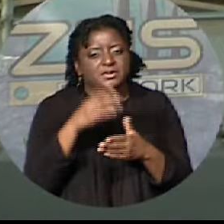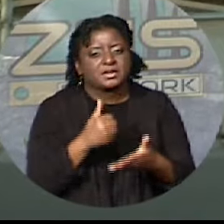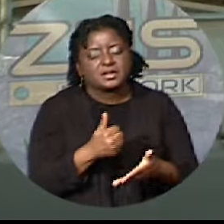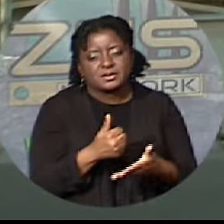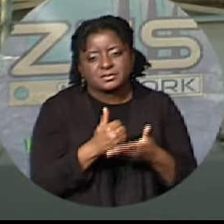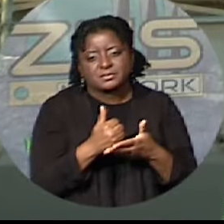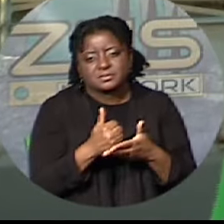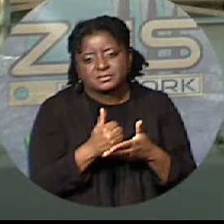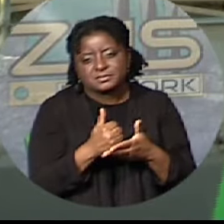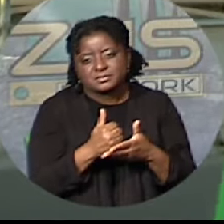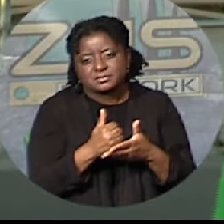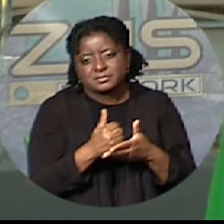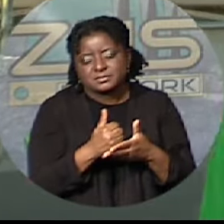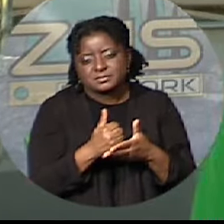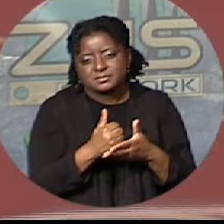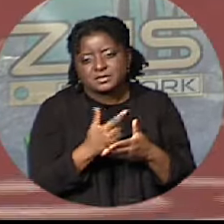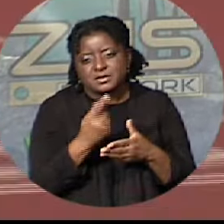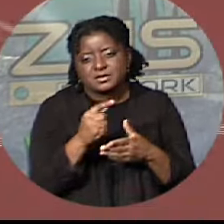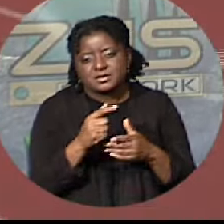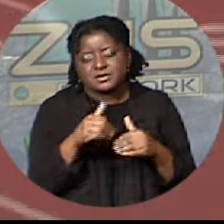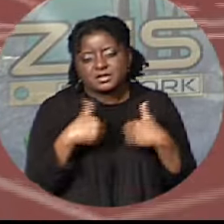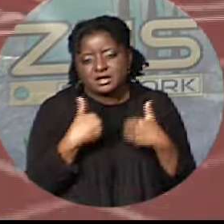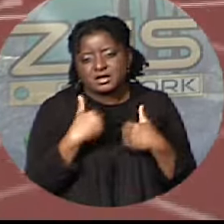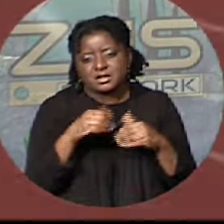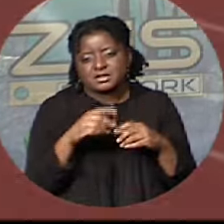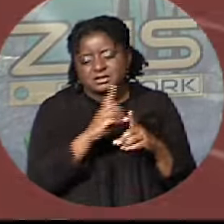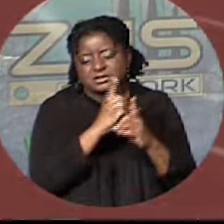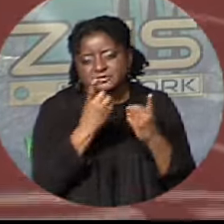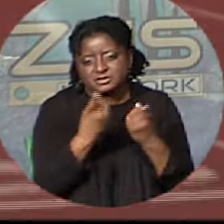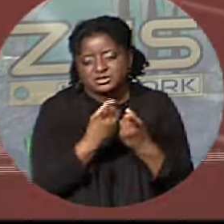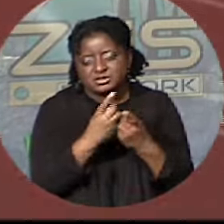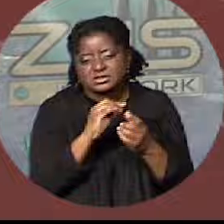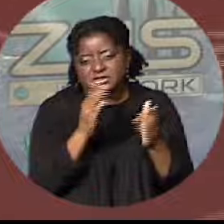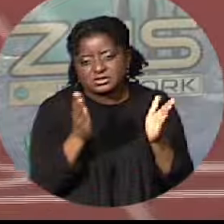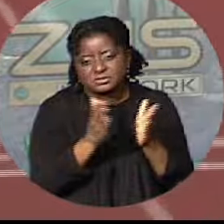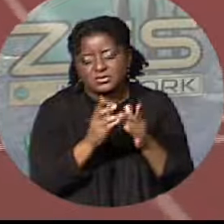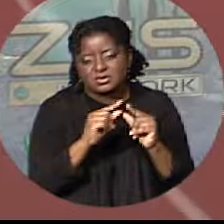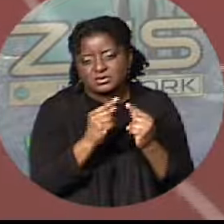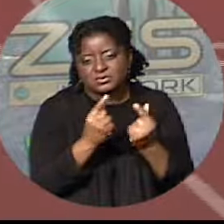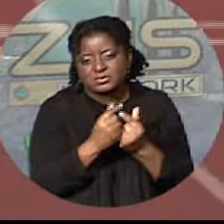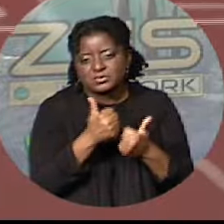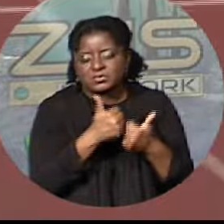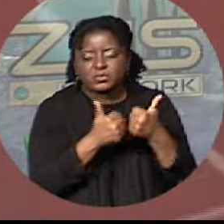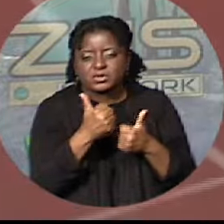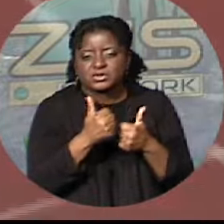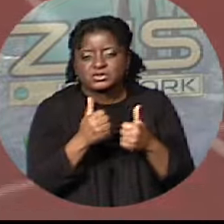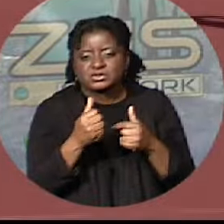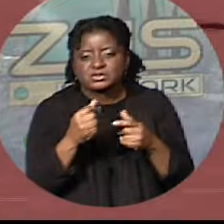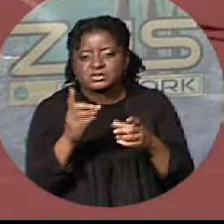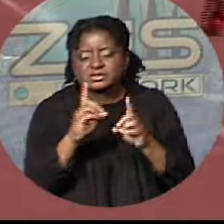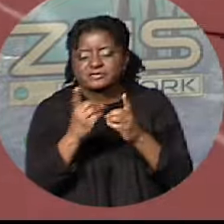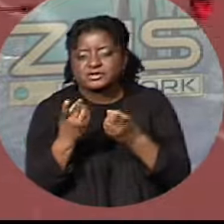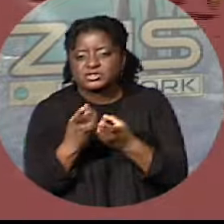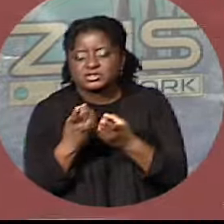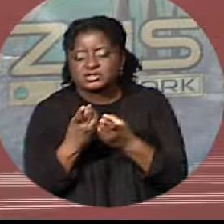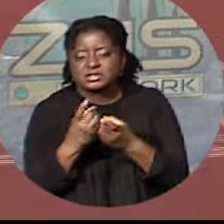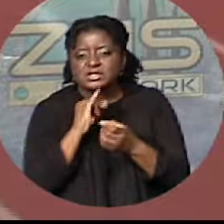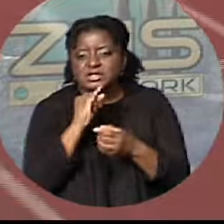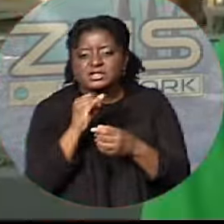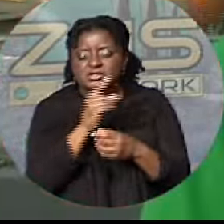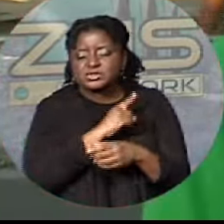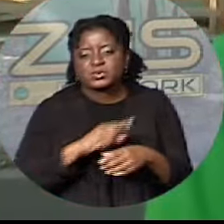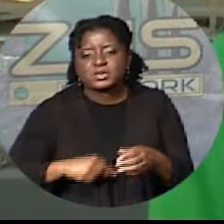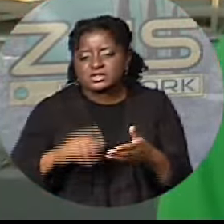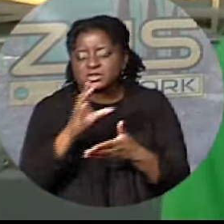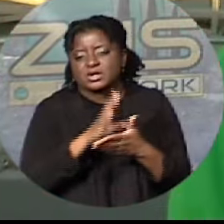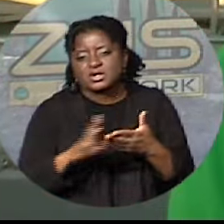division, it was a small pool. Now it's a bigger pool. Which division? Queens College is extremely strong. Which division concerns